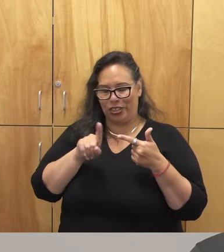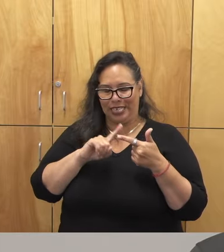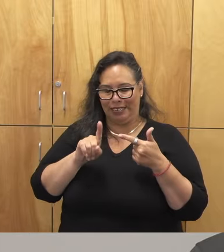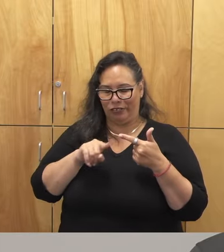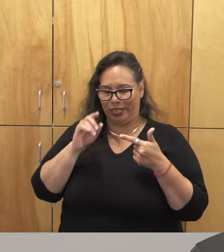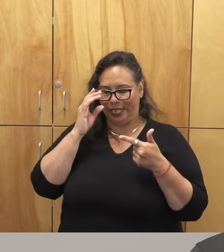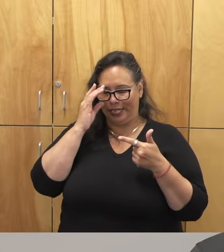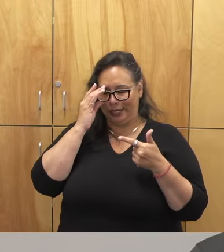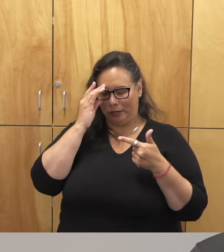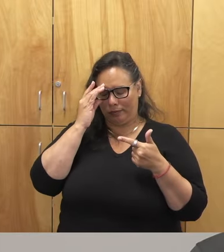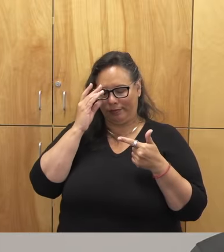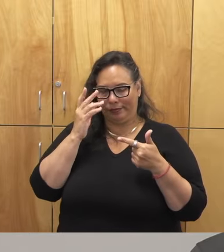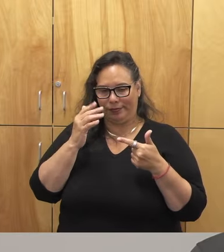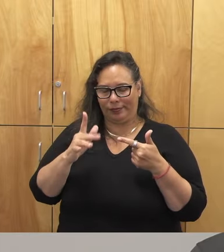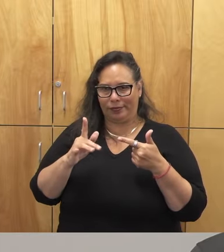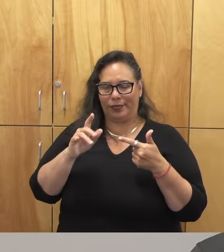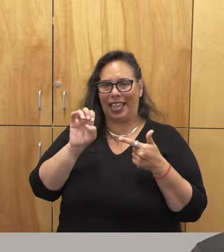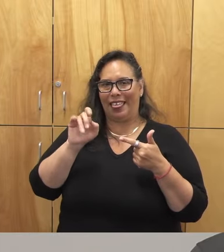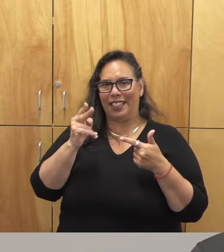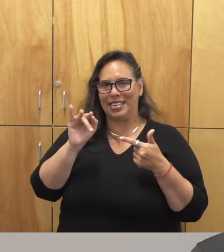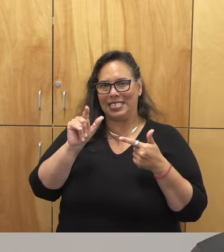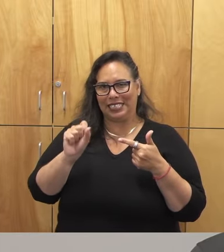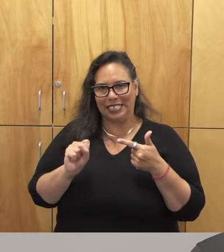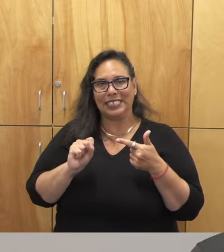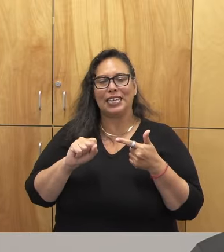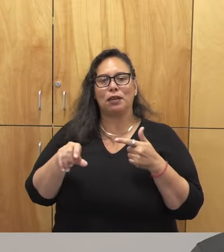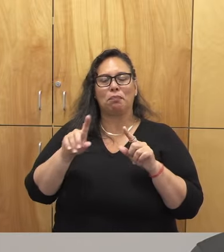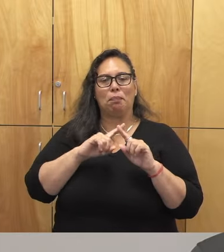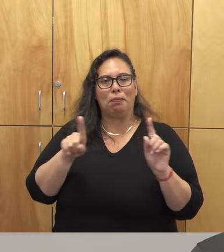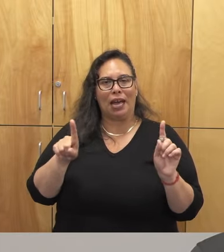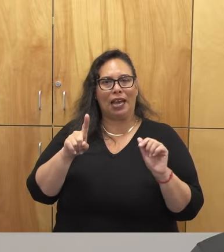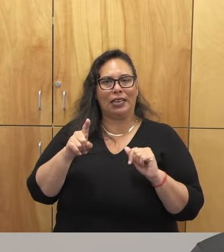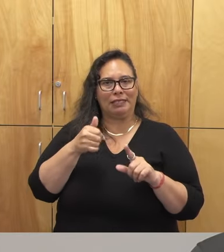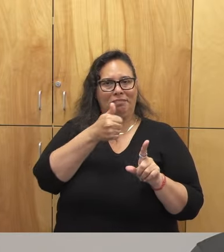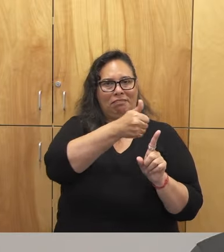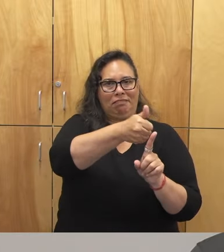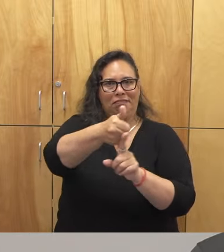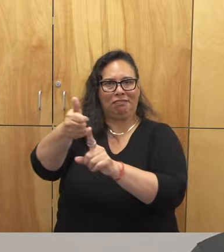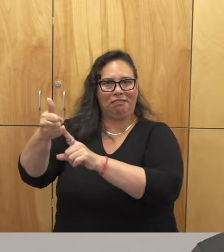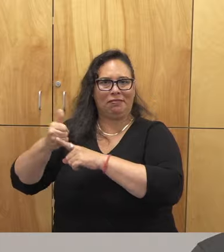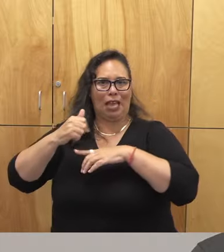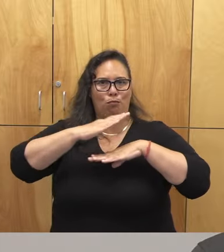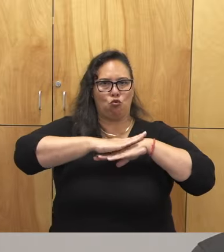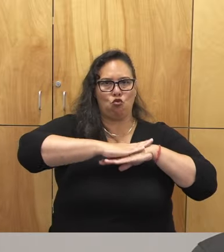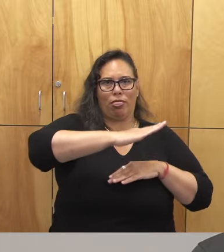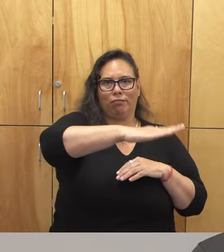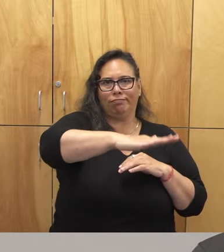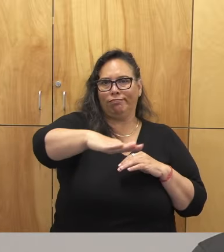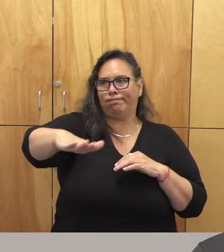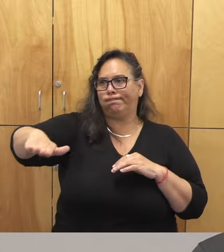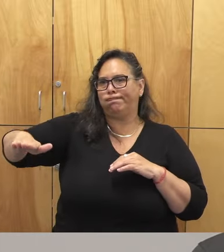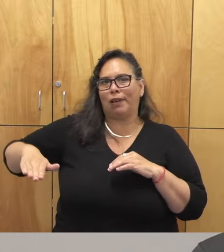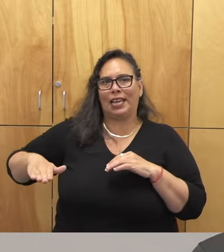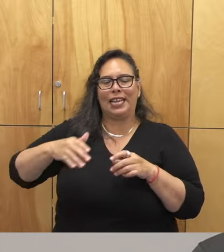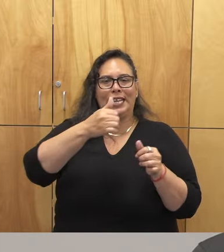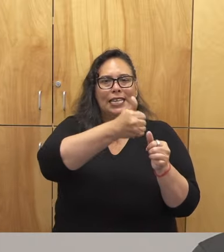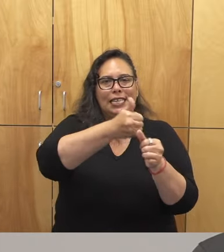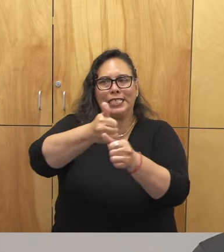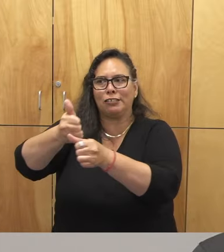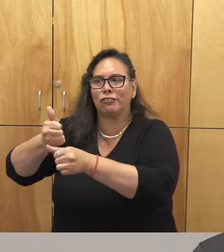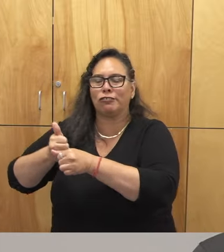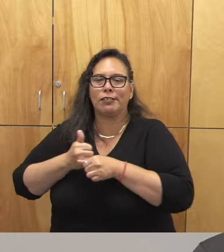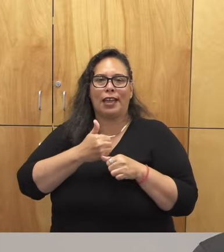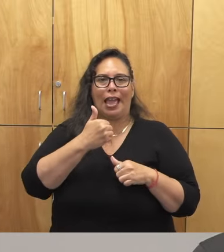different ethnicities, but they had their own booth, and each booth had